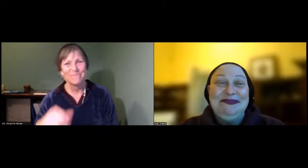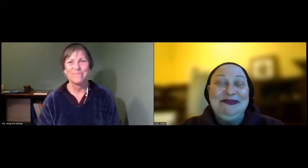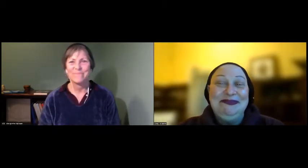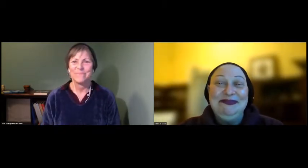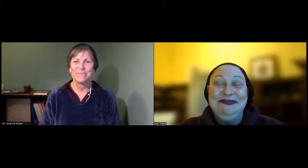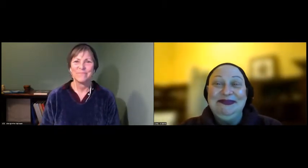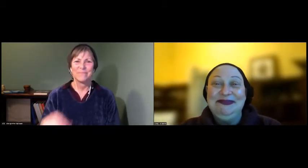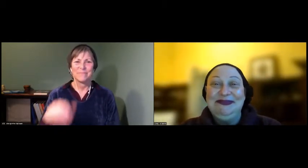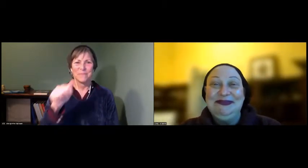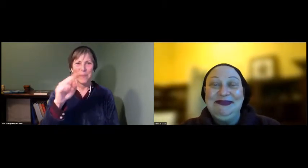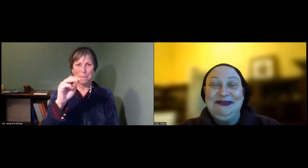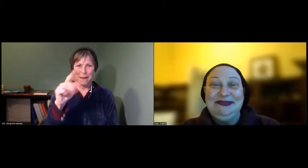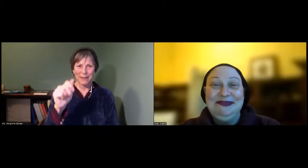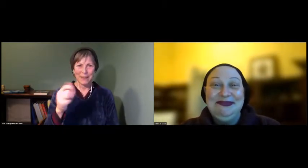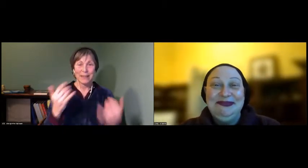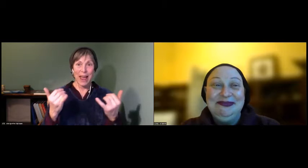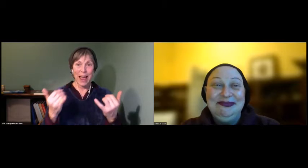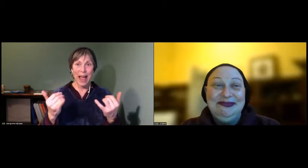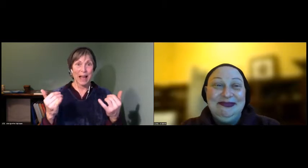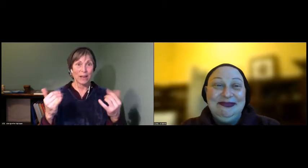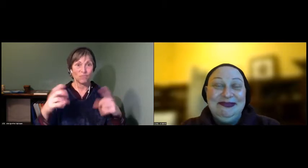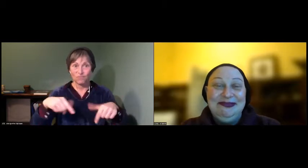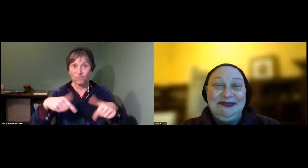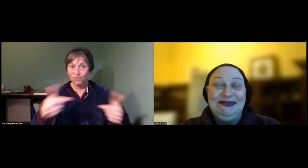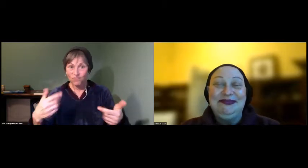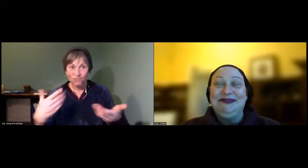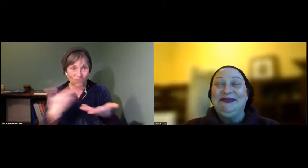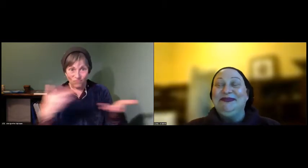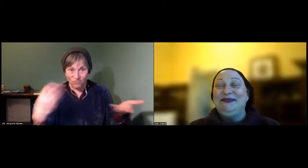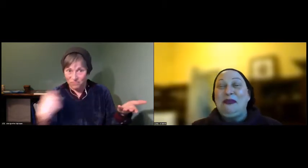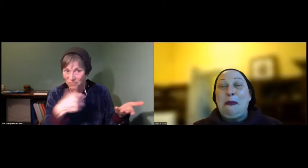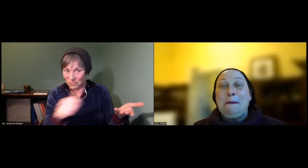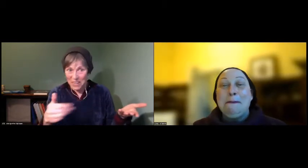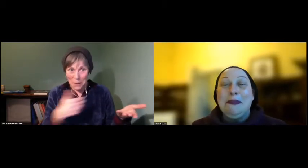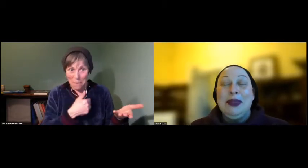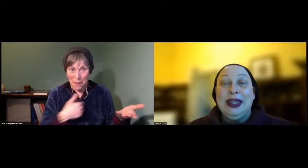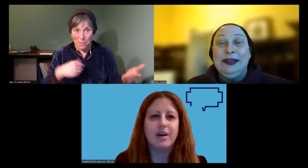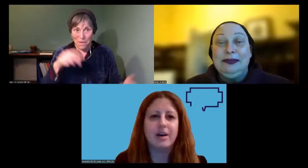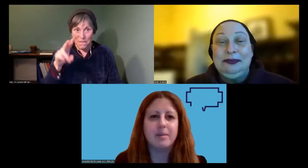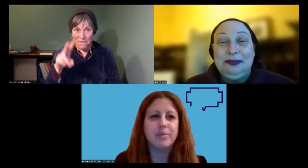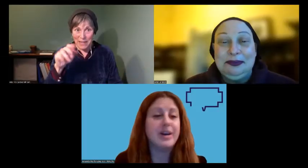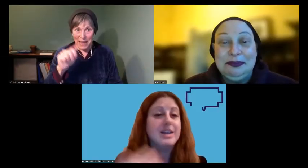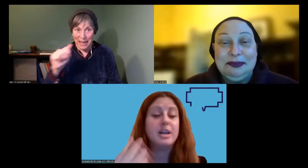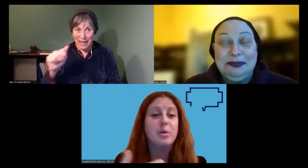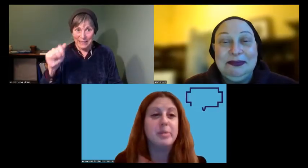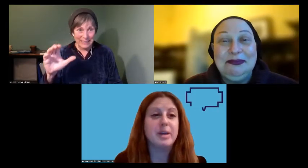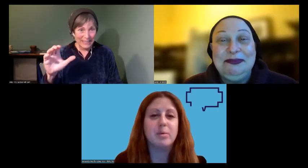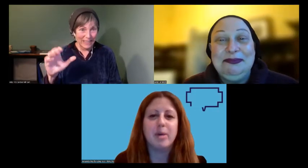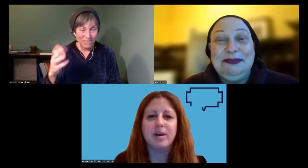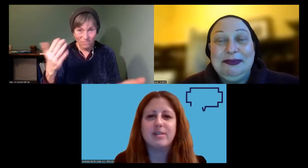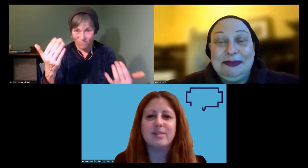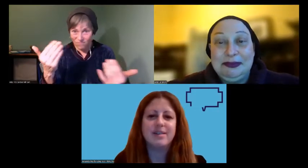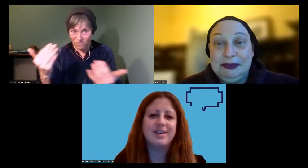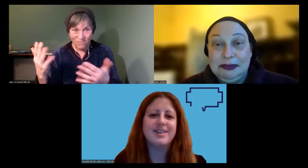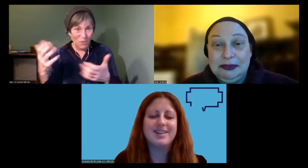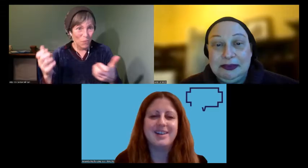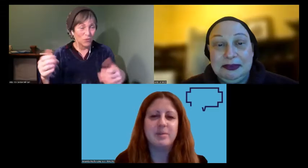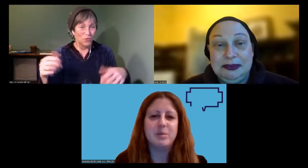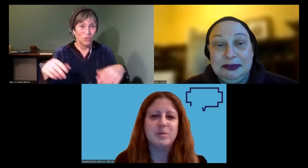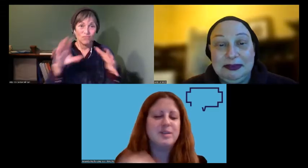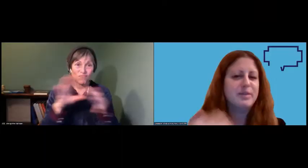At this point I will turn it to any of the members of the VAC who would like to provide any opening remarks